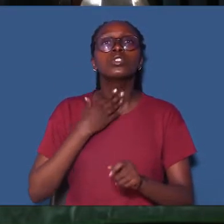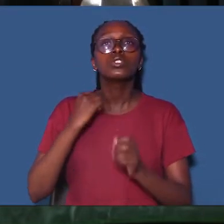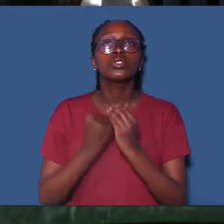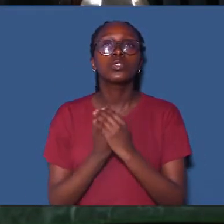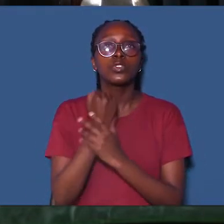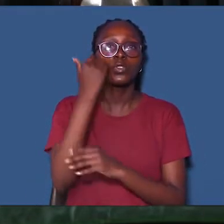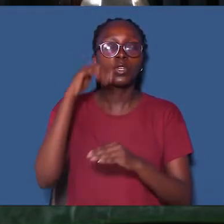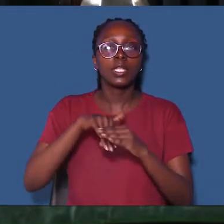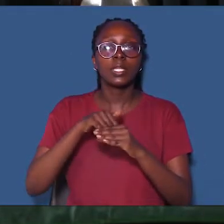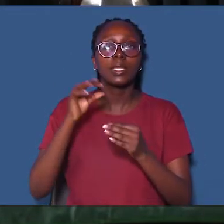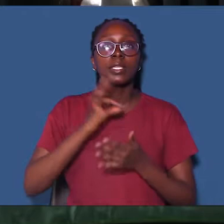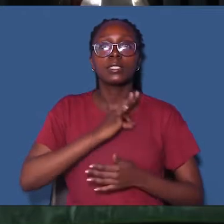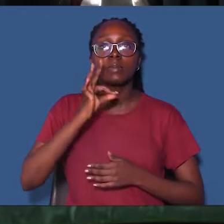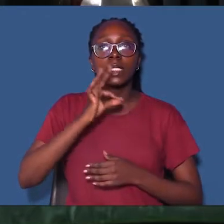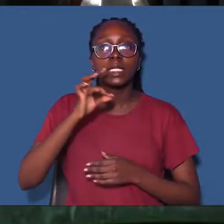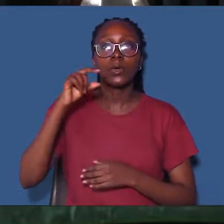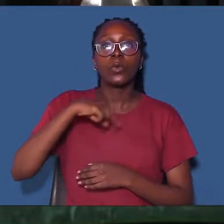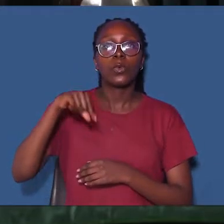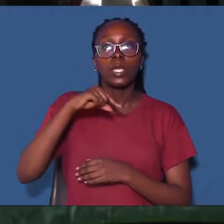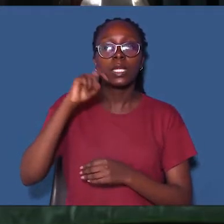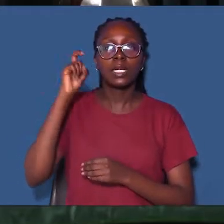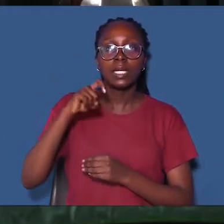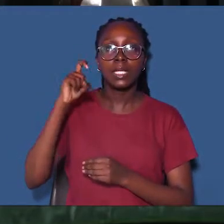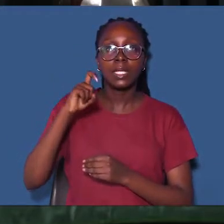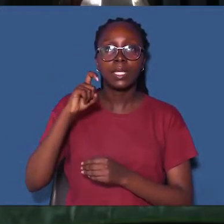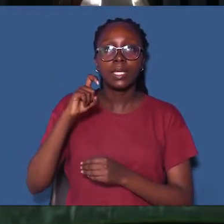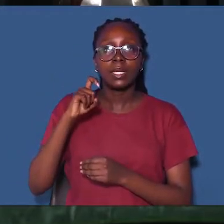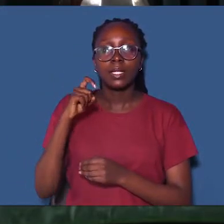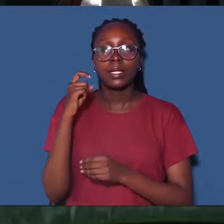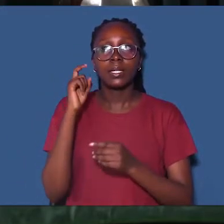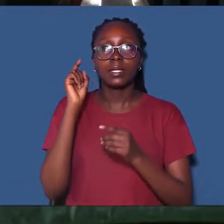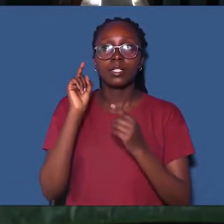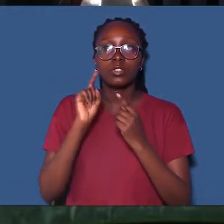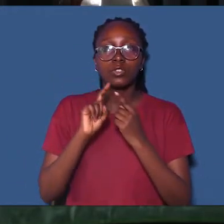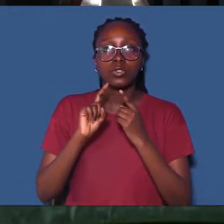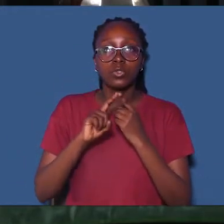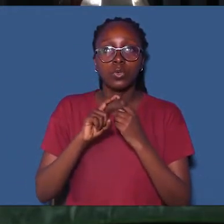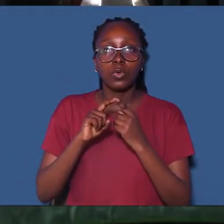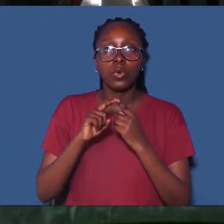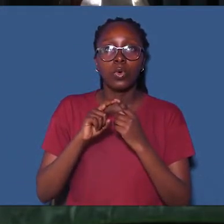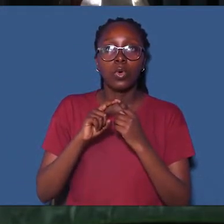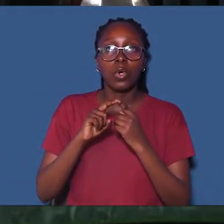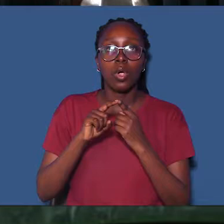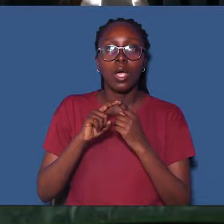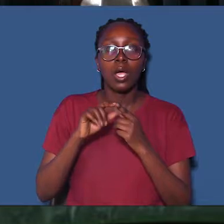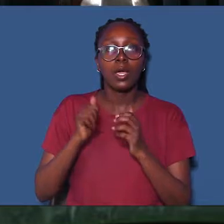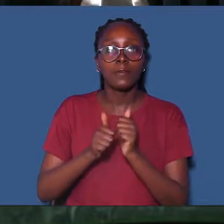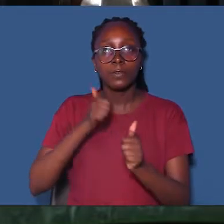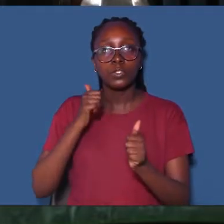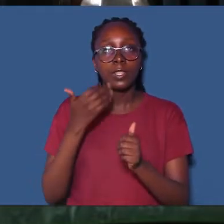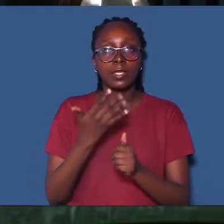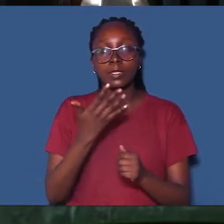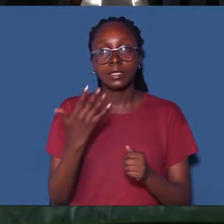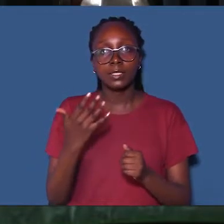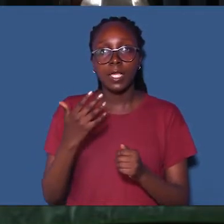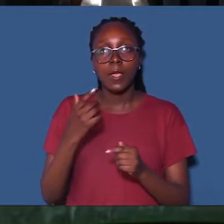actually must get out of the way so that we can be able to align ourselves